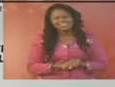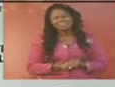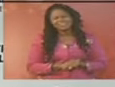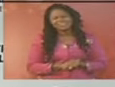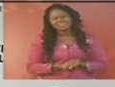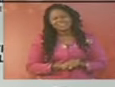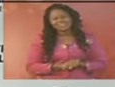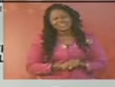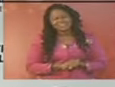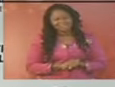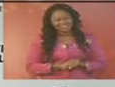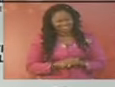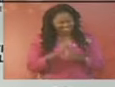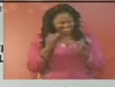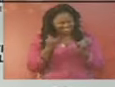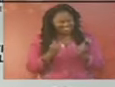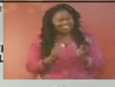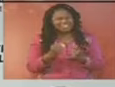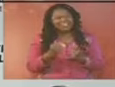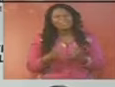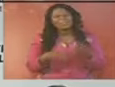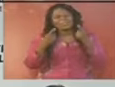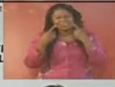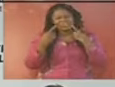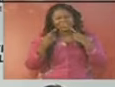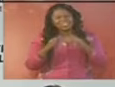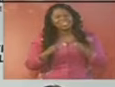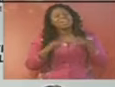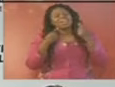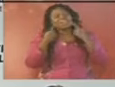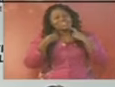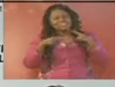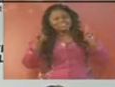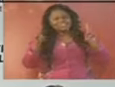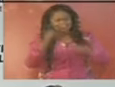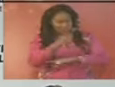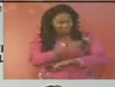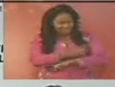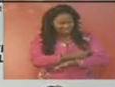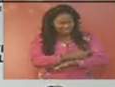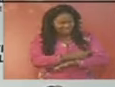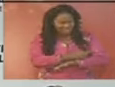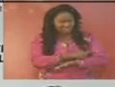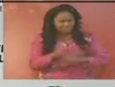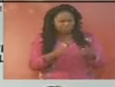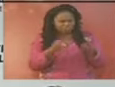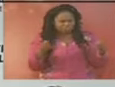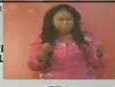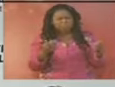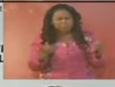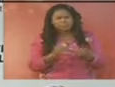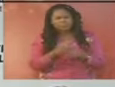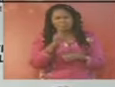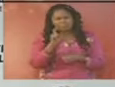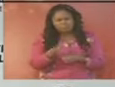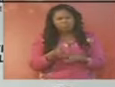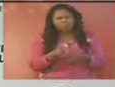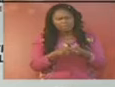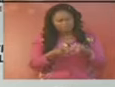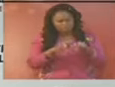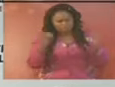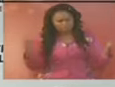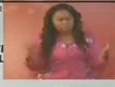Good morning, Janelle D'Souza from Newsday. I'm trying to get an idea of the health protocols for two groups